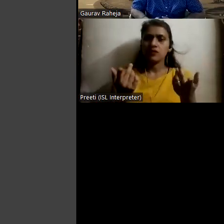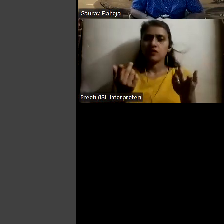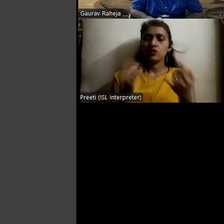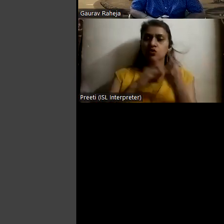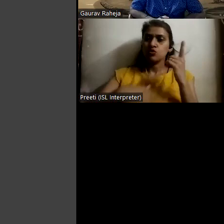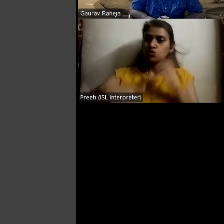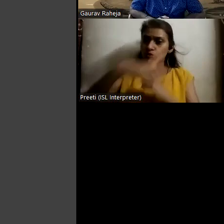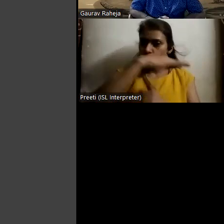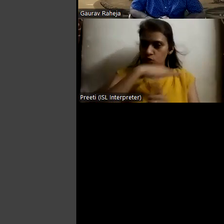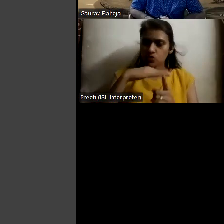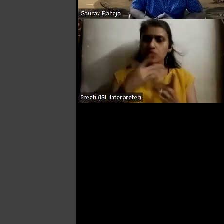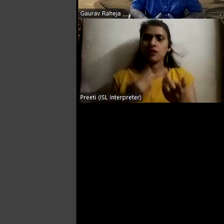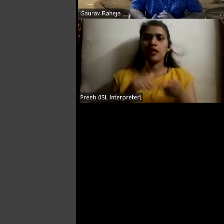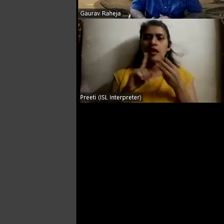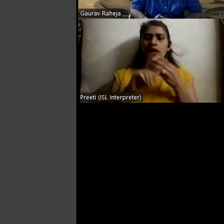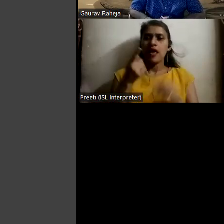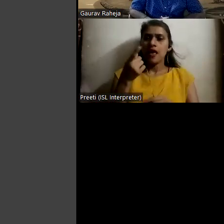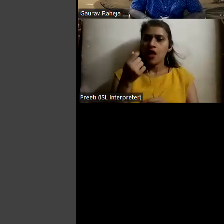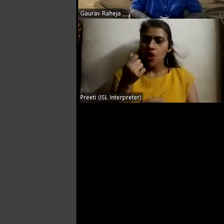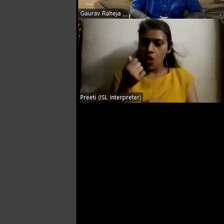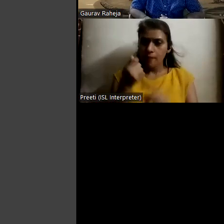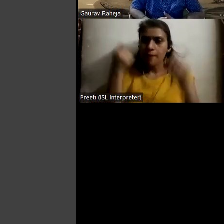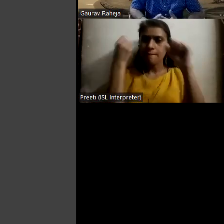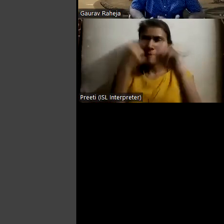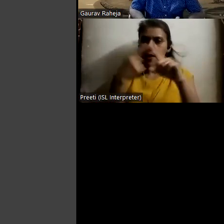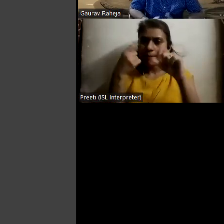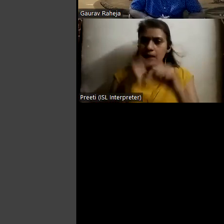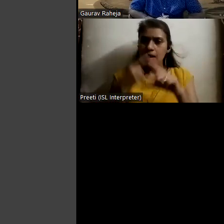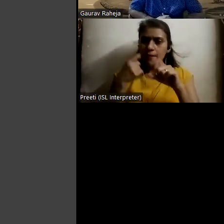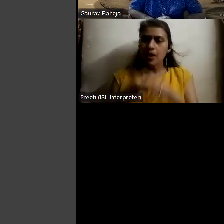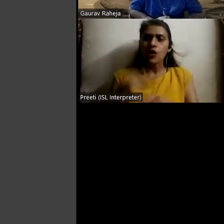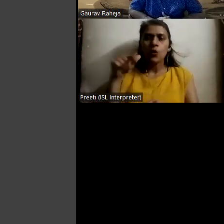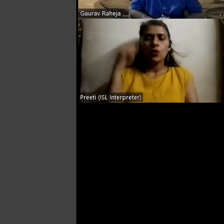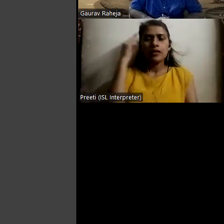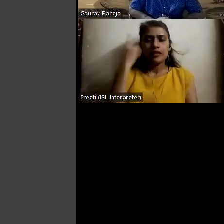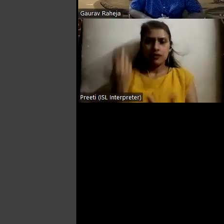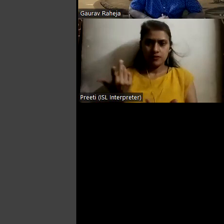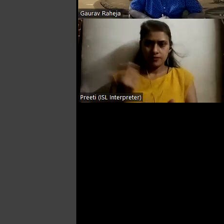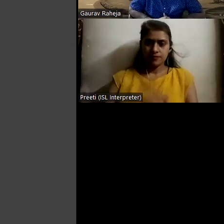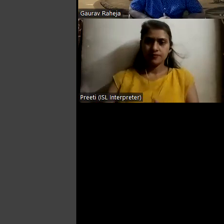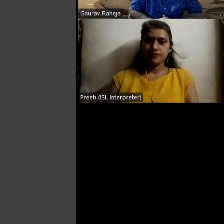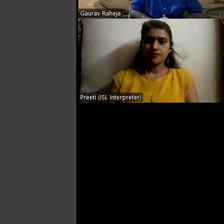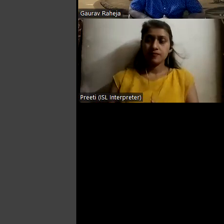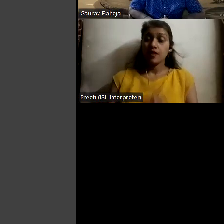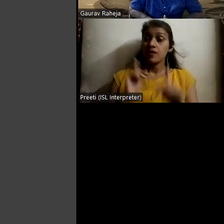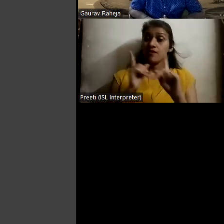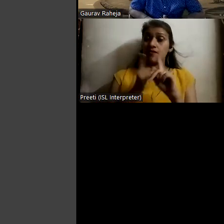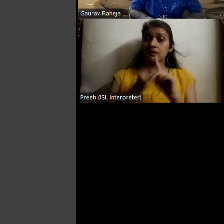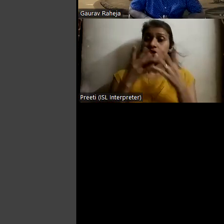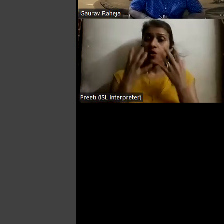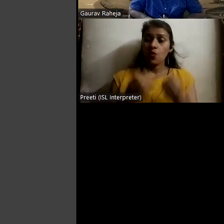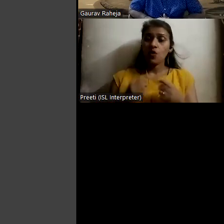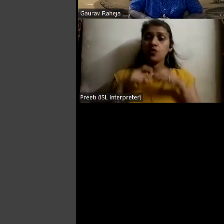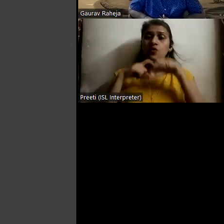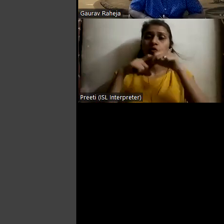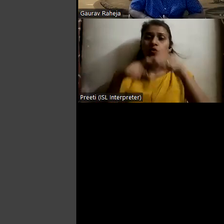economically. But before I move forward, can I raise this question for the audience that I have, as in